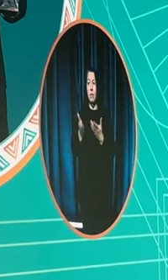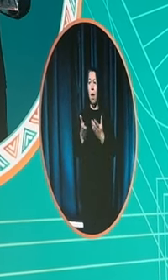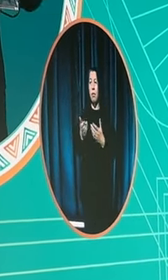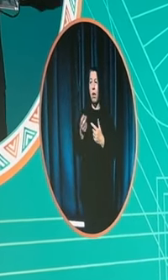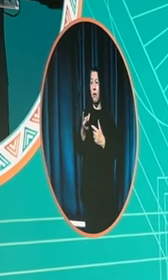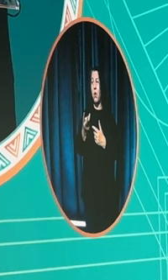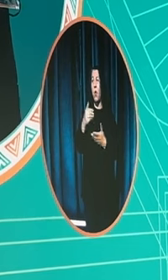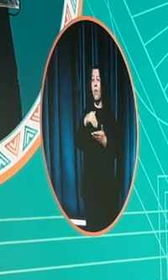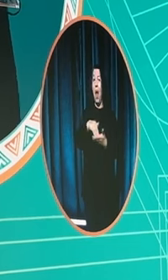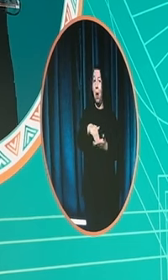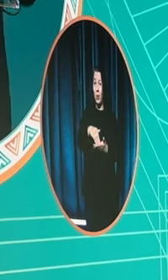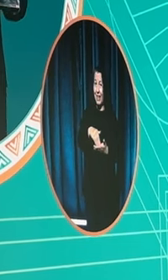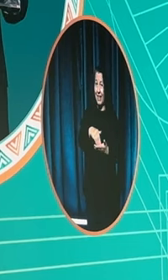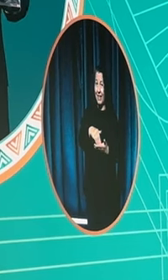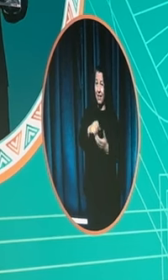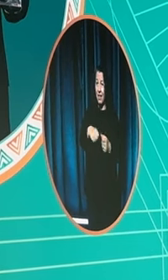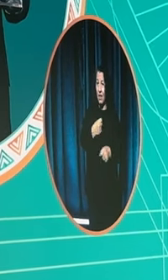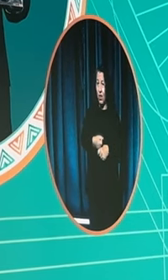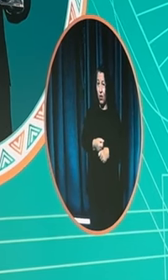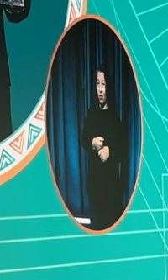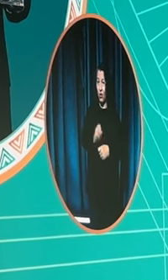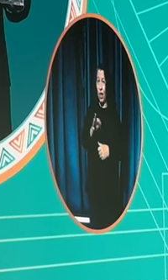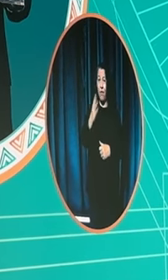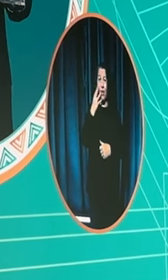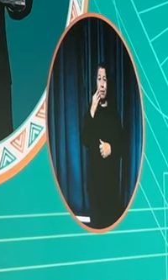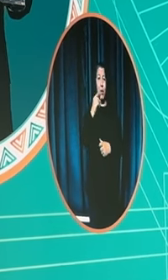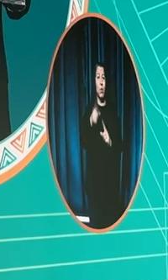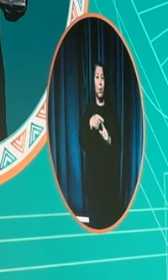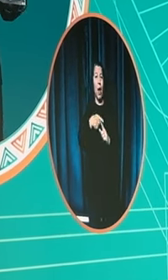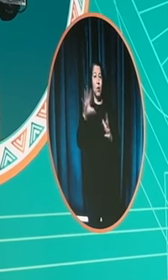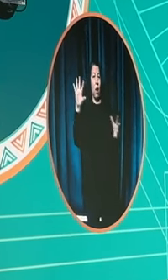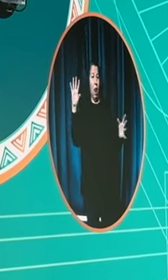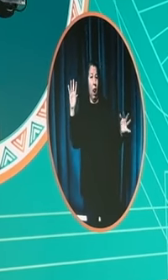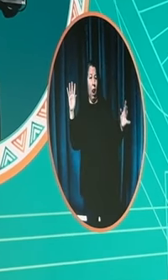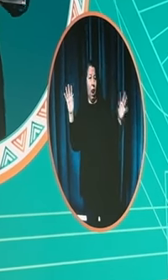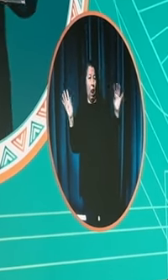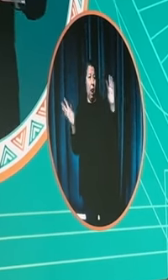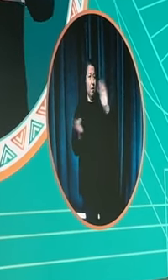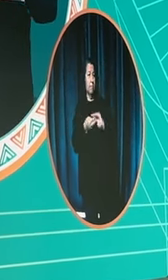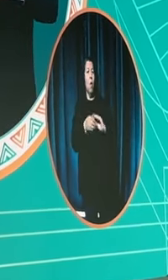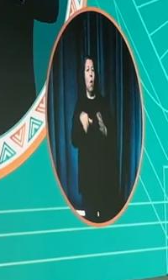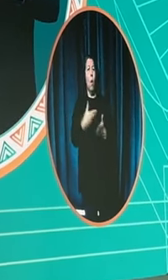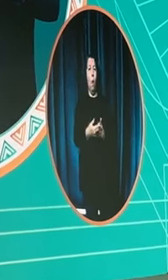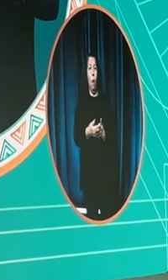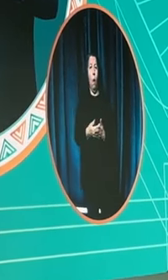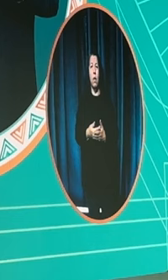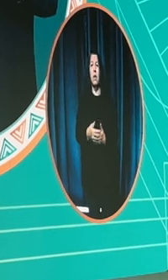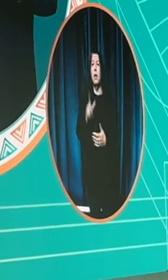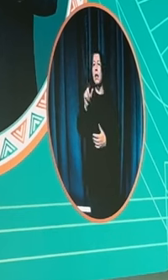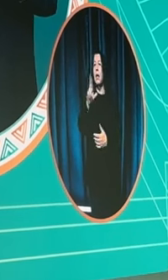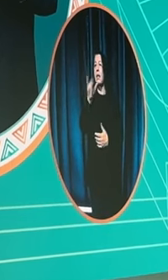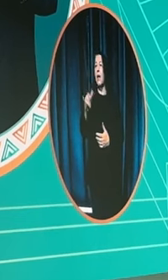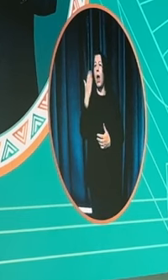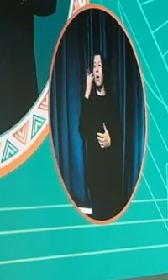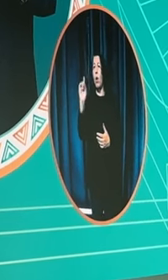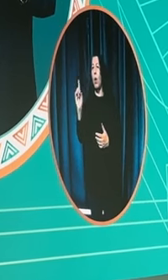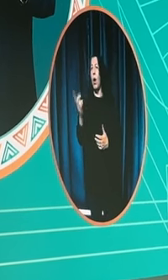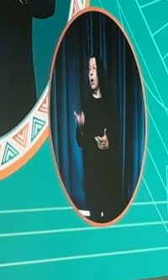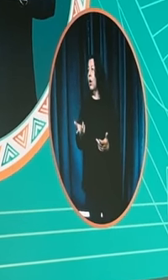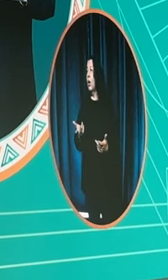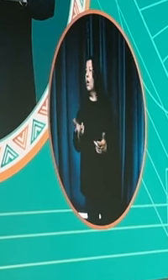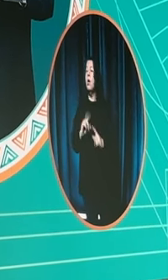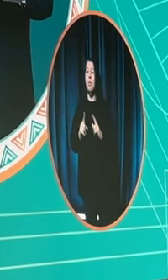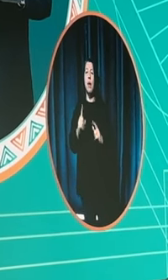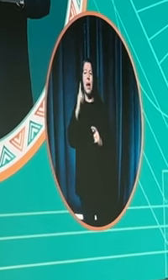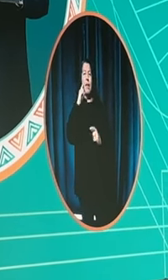of experience of all of us that were in the room. By the way, Larry, I don't know where you are, but I think you told me this morning